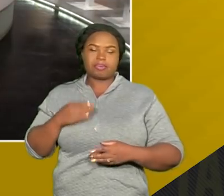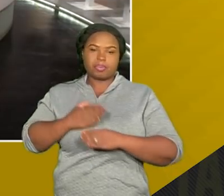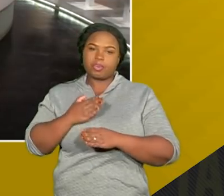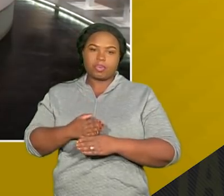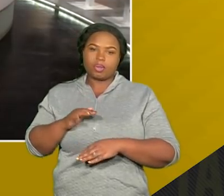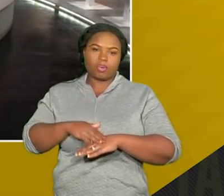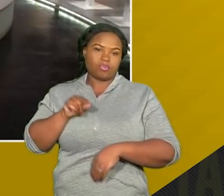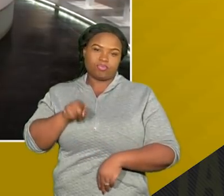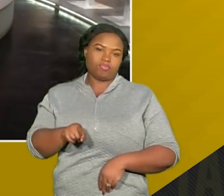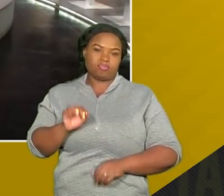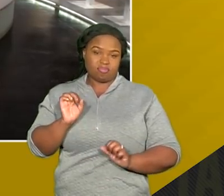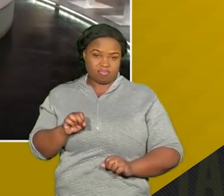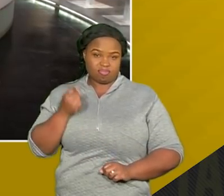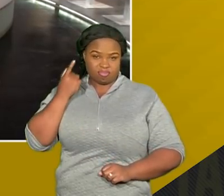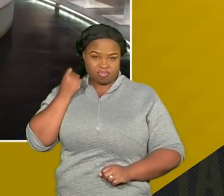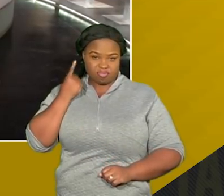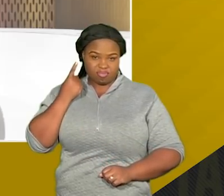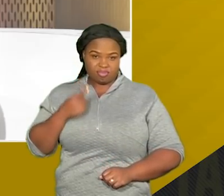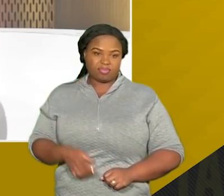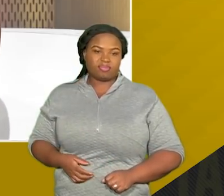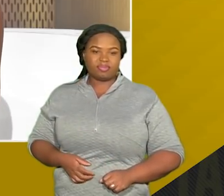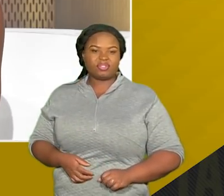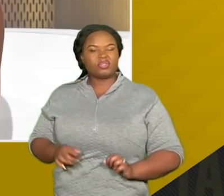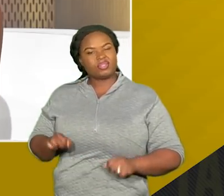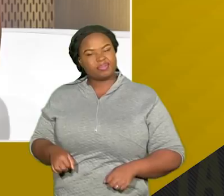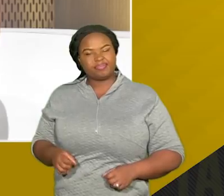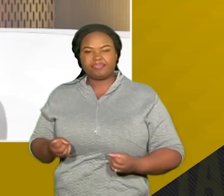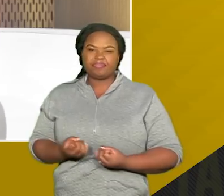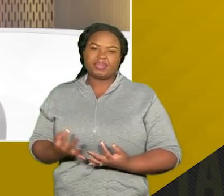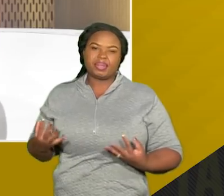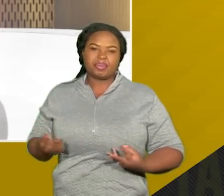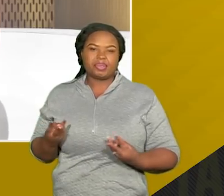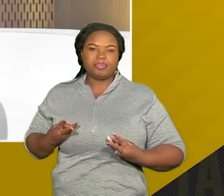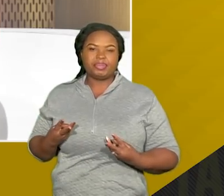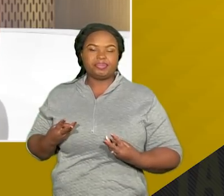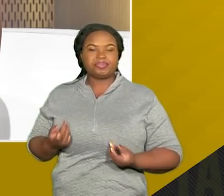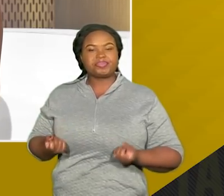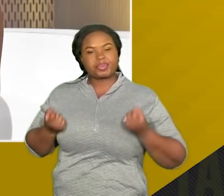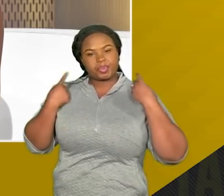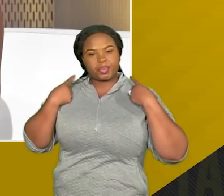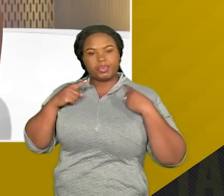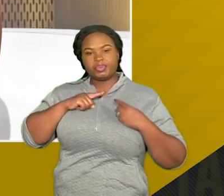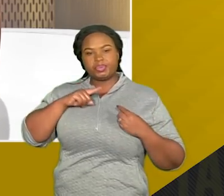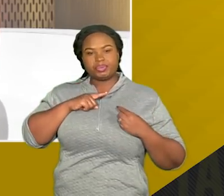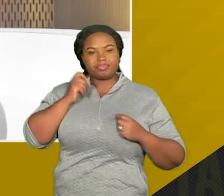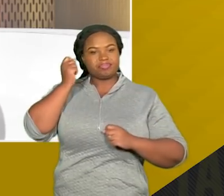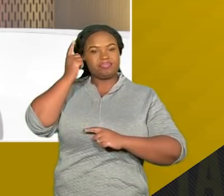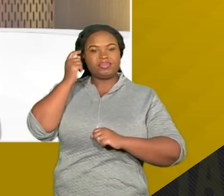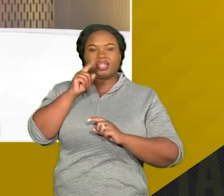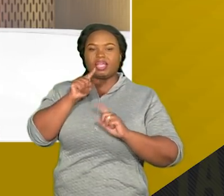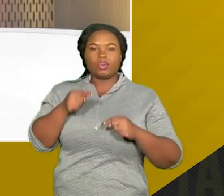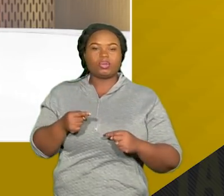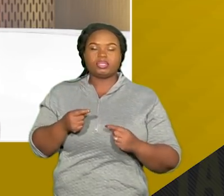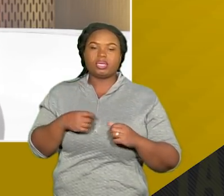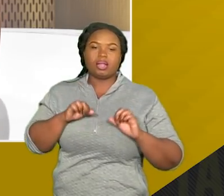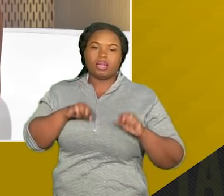on you. Do you understand? So a lot of the parts that people miss is Idlozi will never let anything yenzakale kuwe,